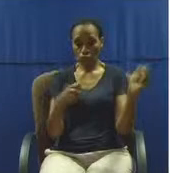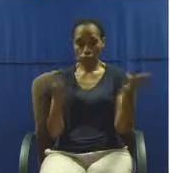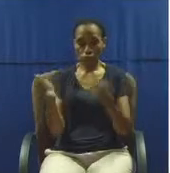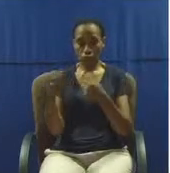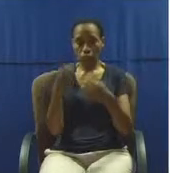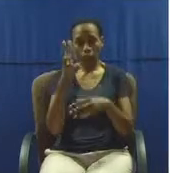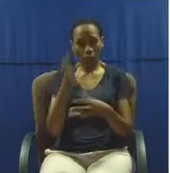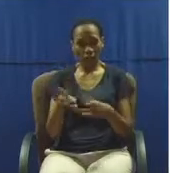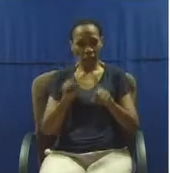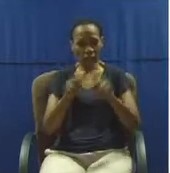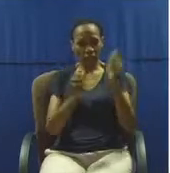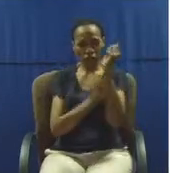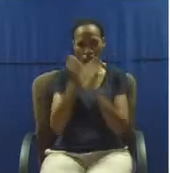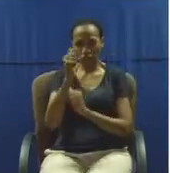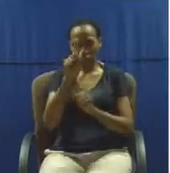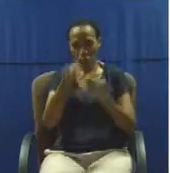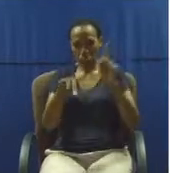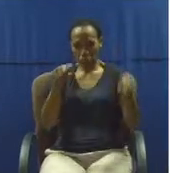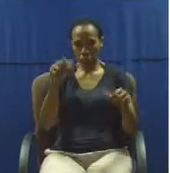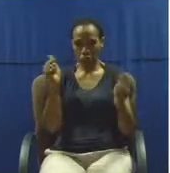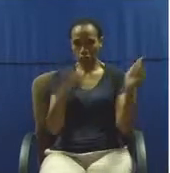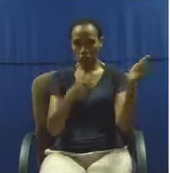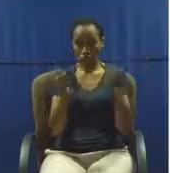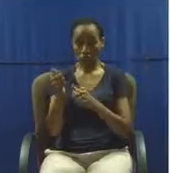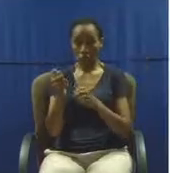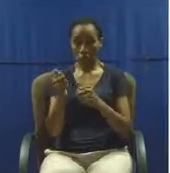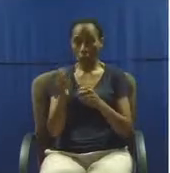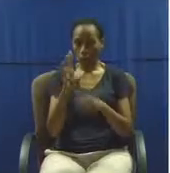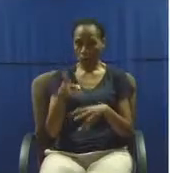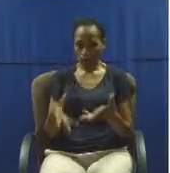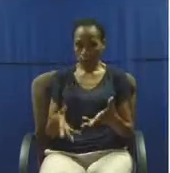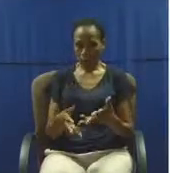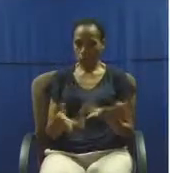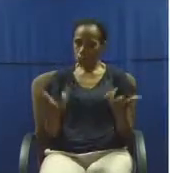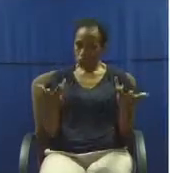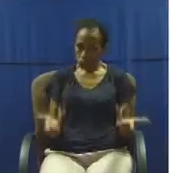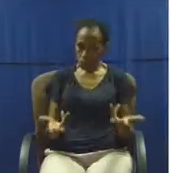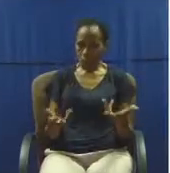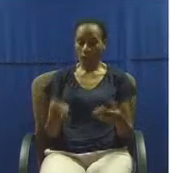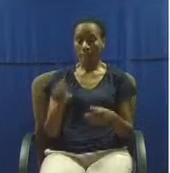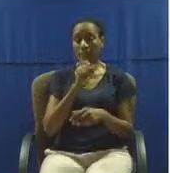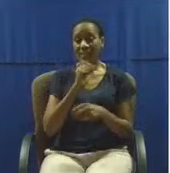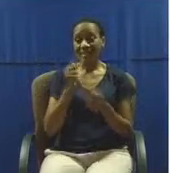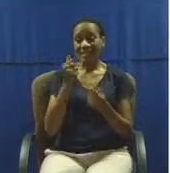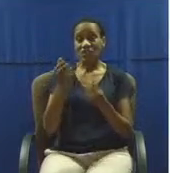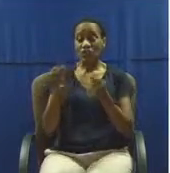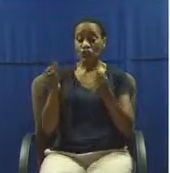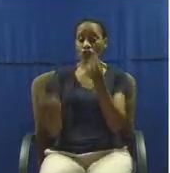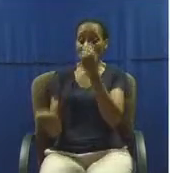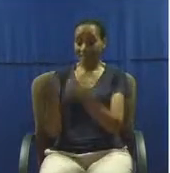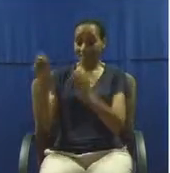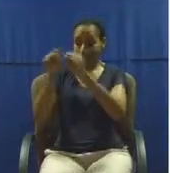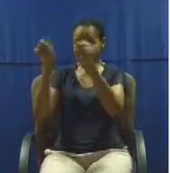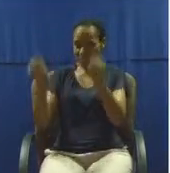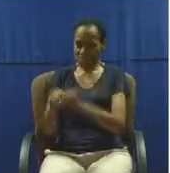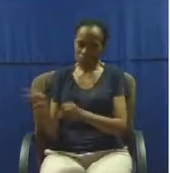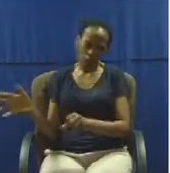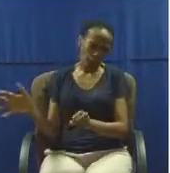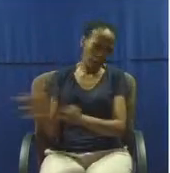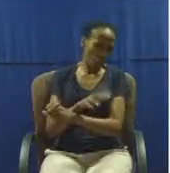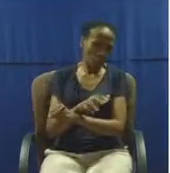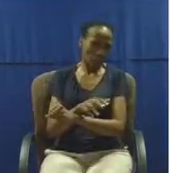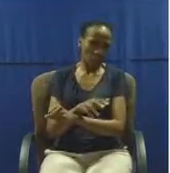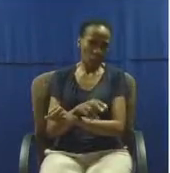the entities, and it is the entirety of the criminal justice system that we